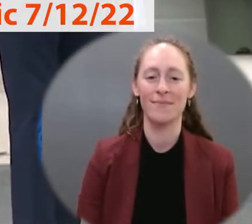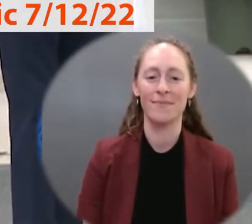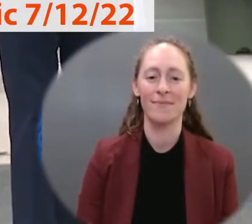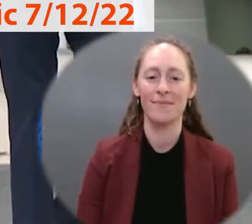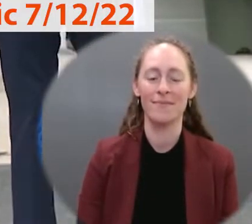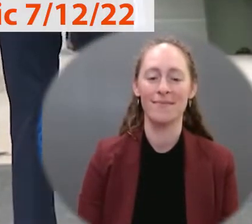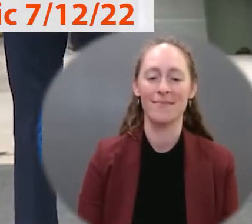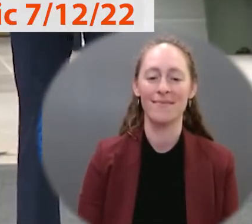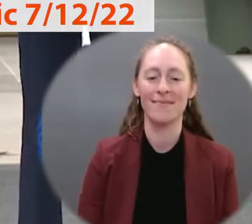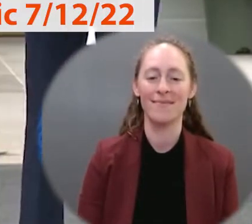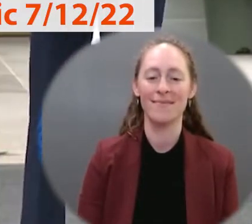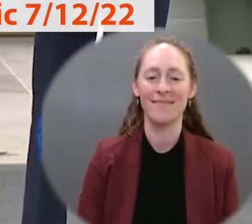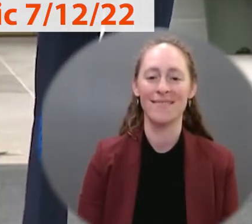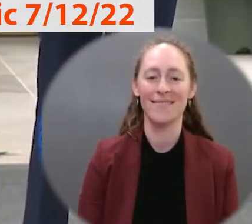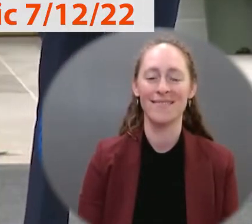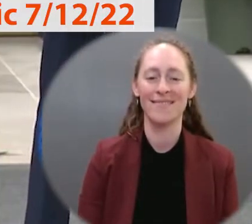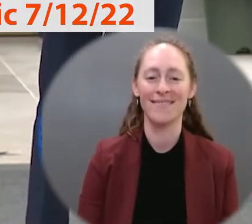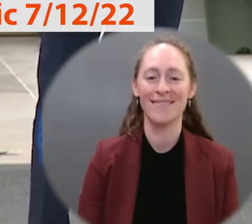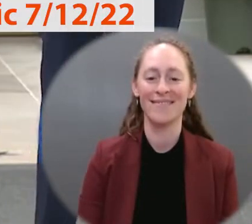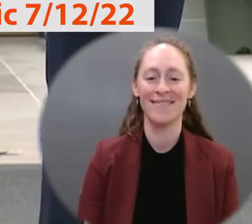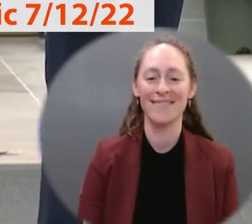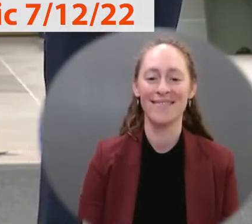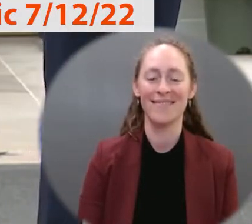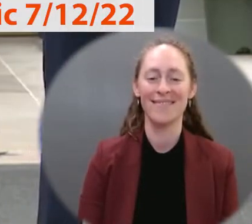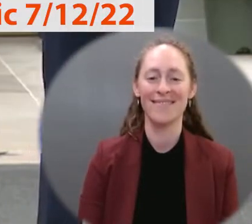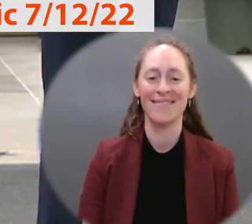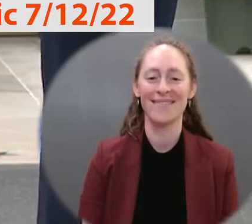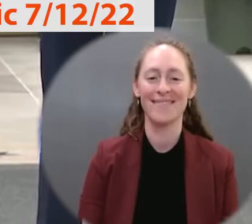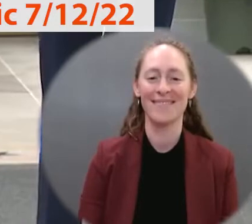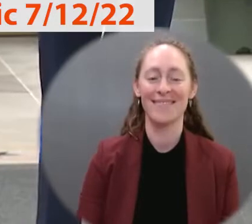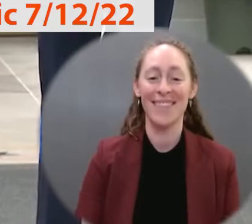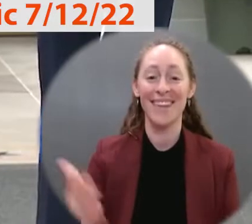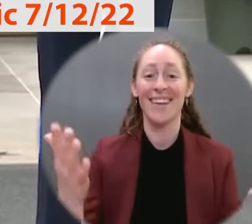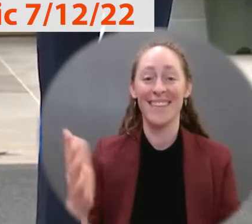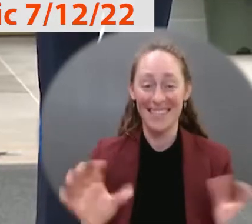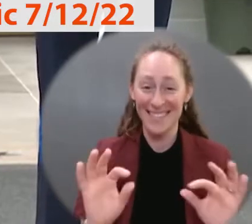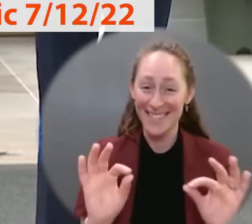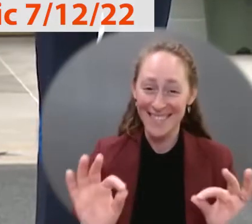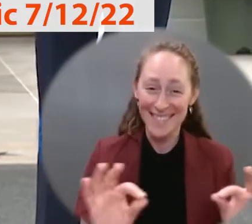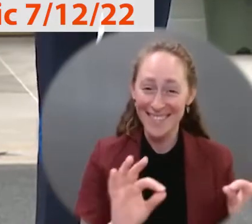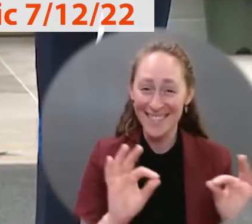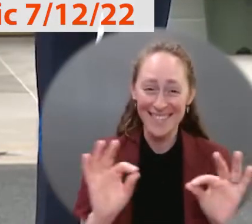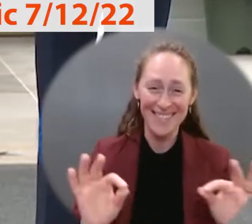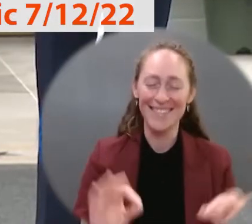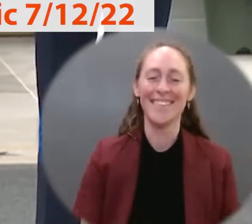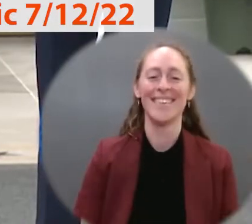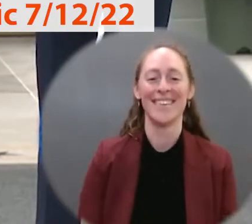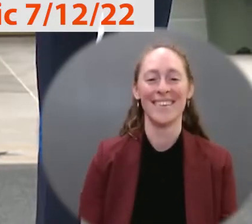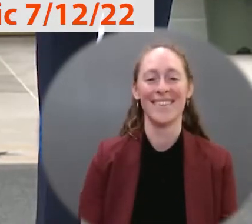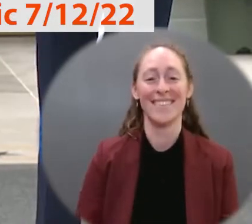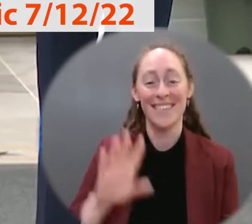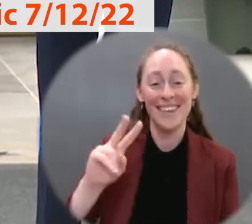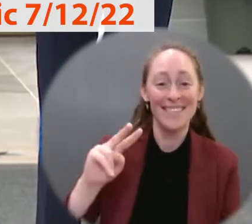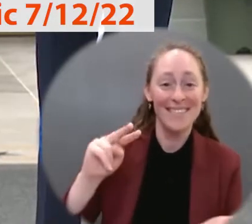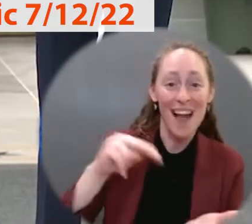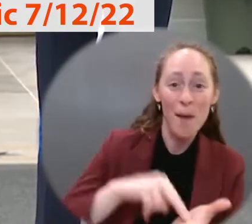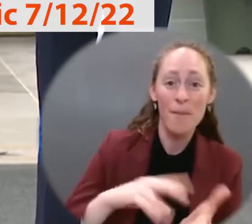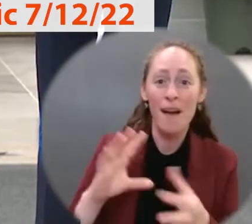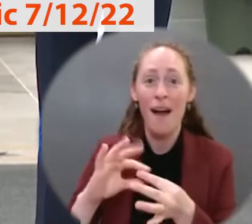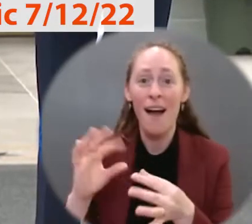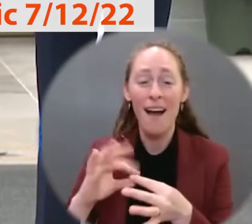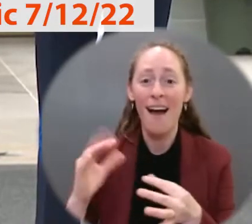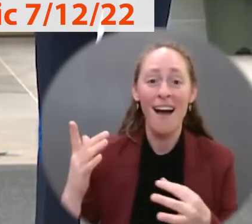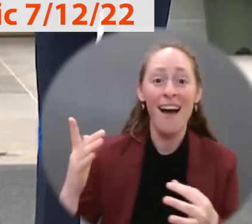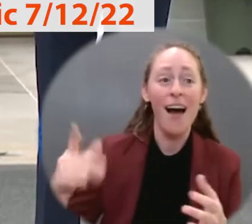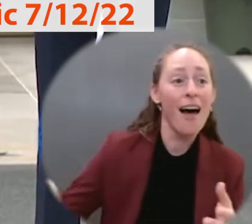Well, folks, you know, you don't have to stand every time I hear Hail to the Chief wonder, where the hell is he? Took me a